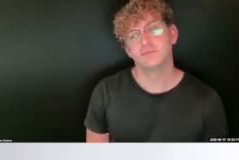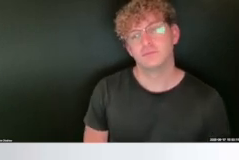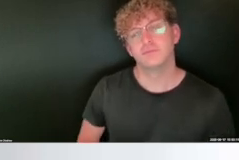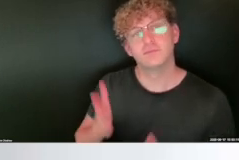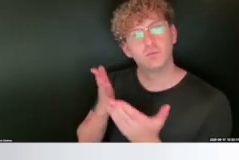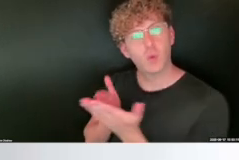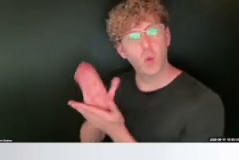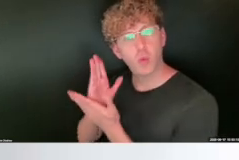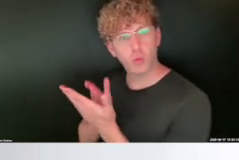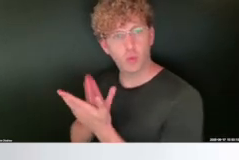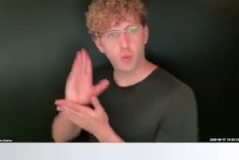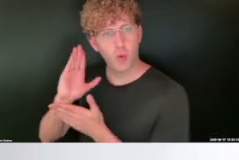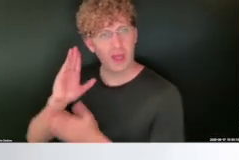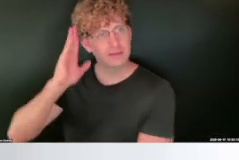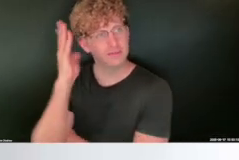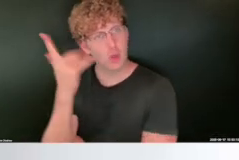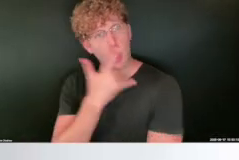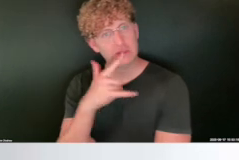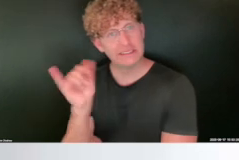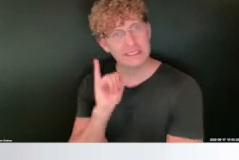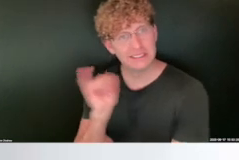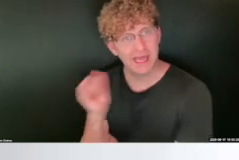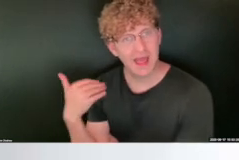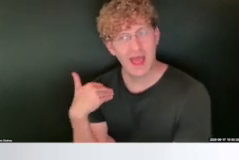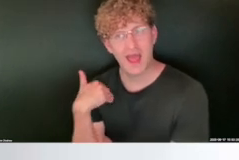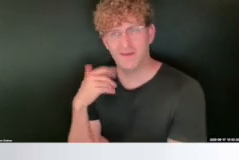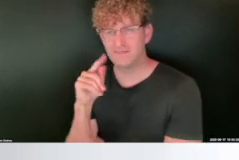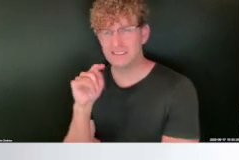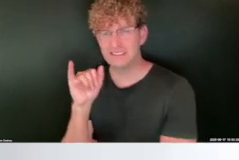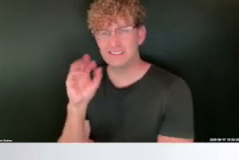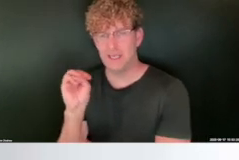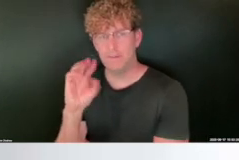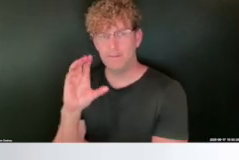Looks like next we have Tim McRae. I'm going to ask you to unmute.